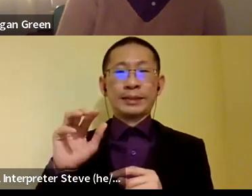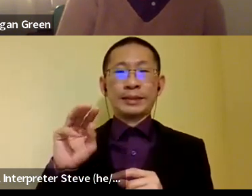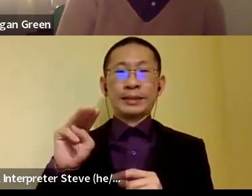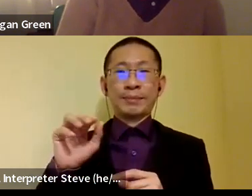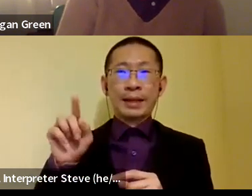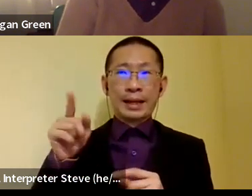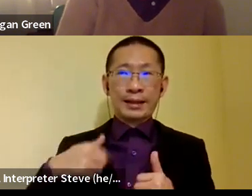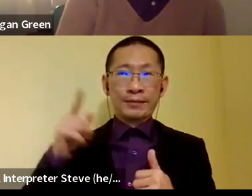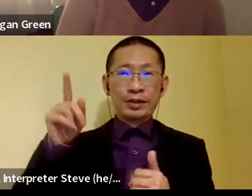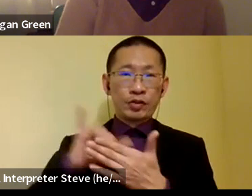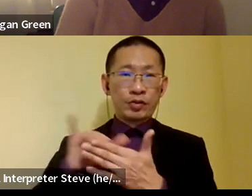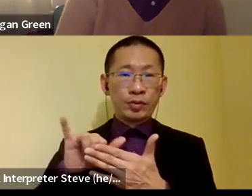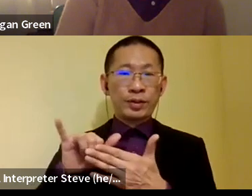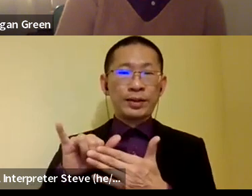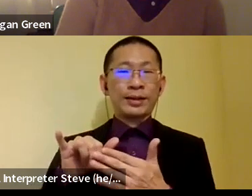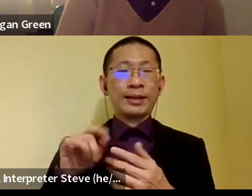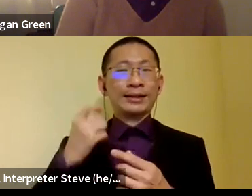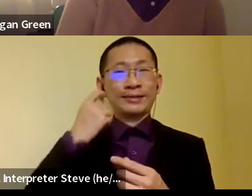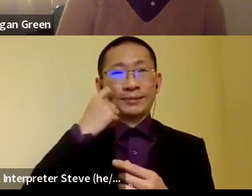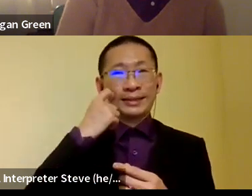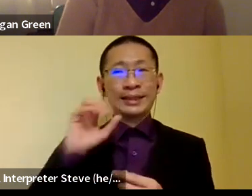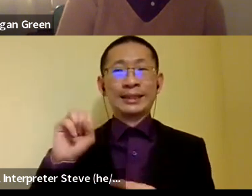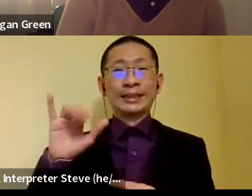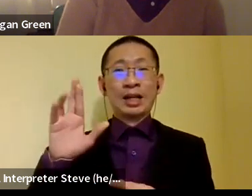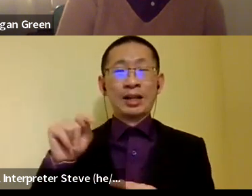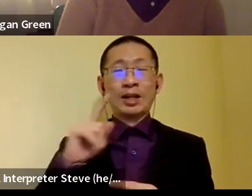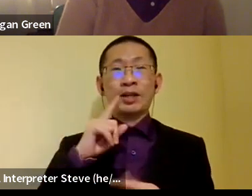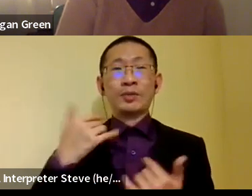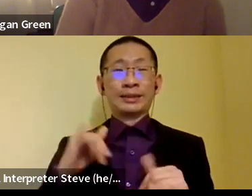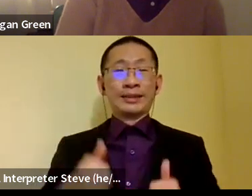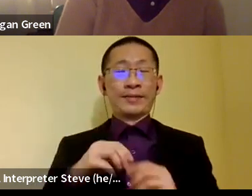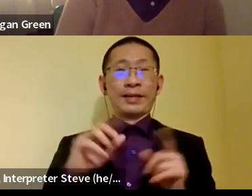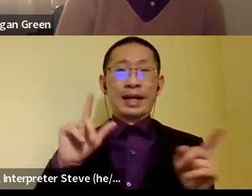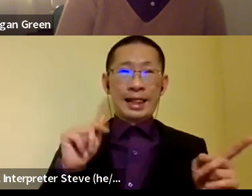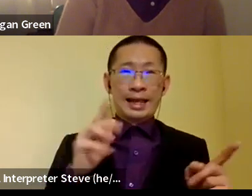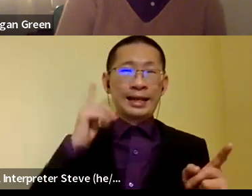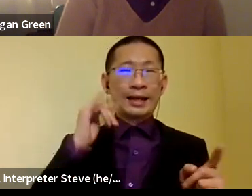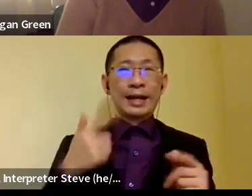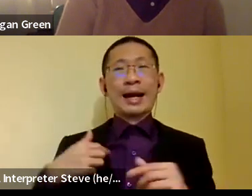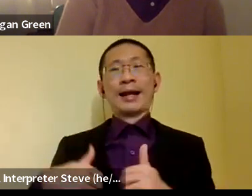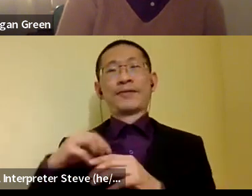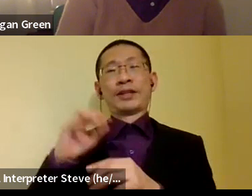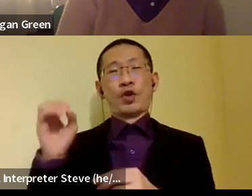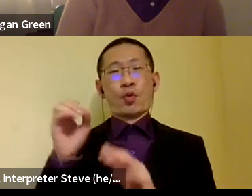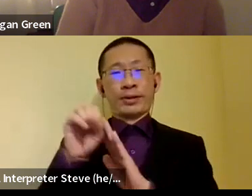York, until very recently Scarlett was in LA, and I'm in Ashland, Oregon. So, you know, chat